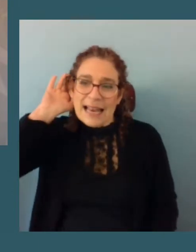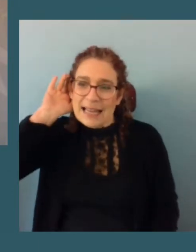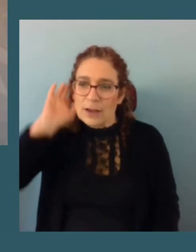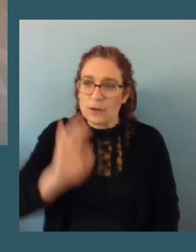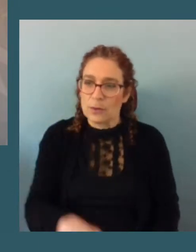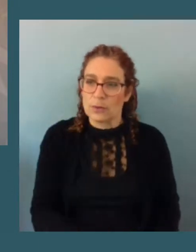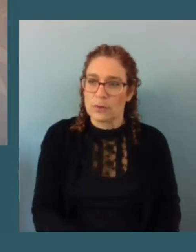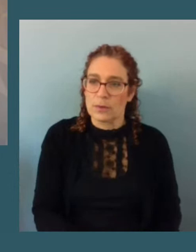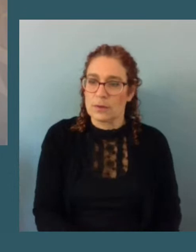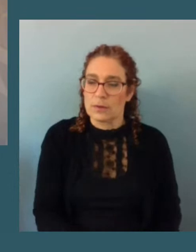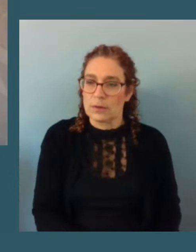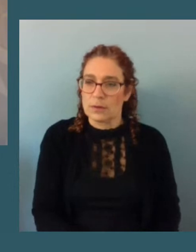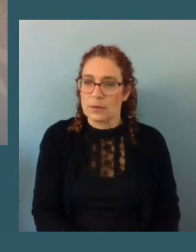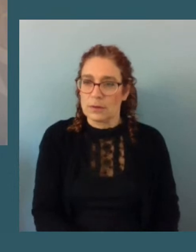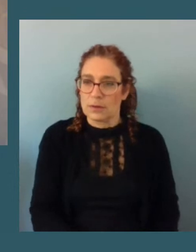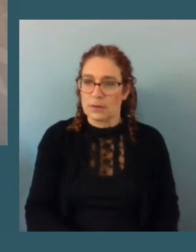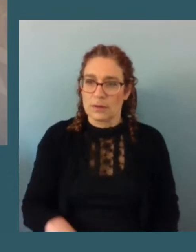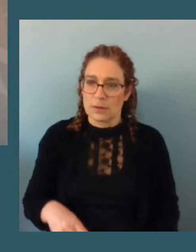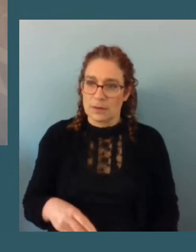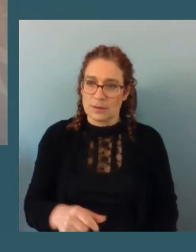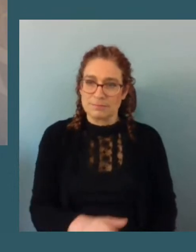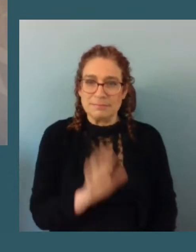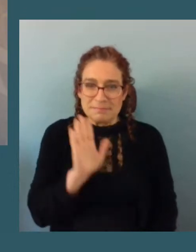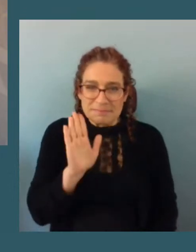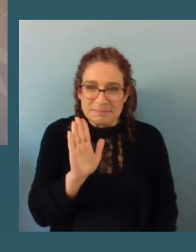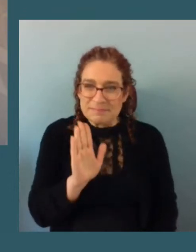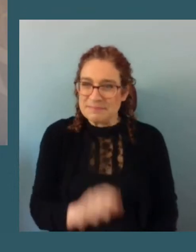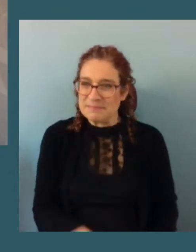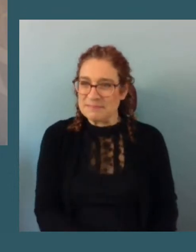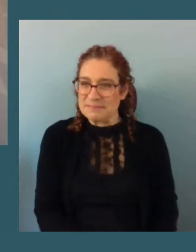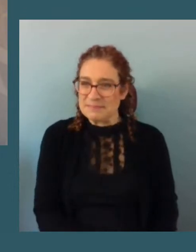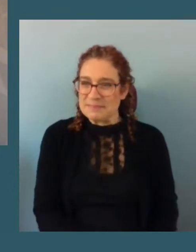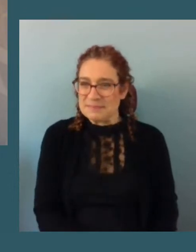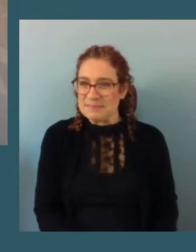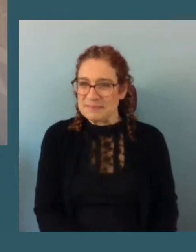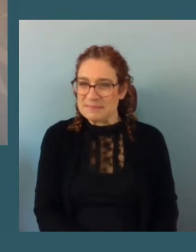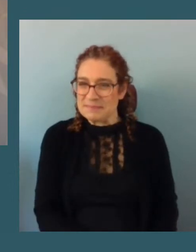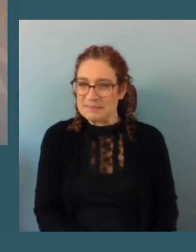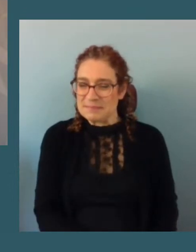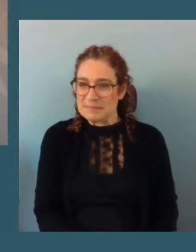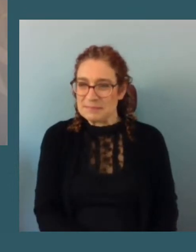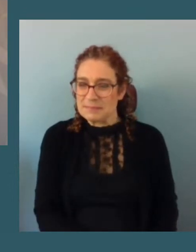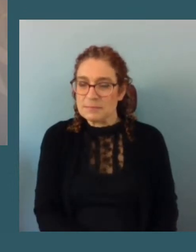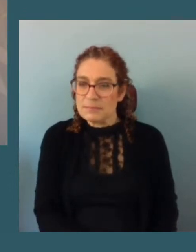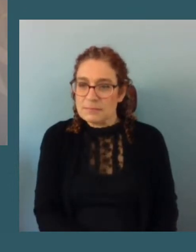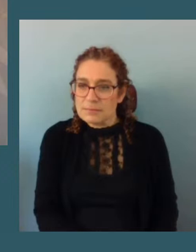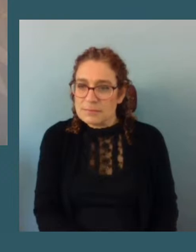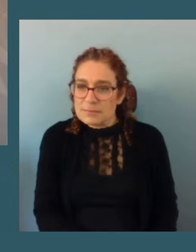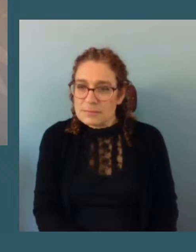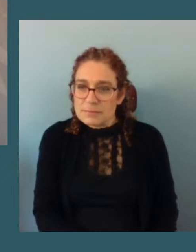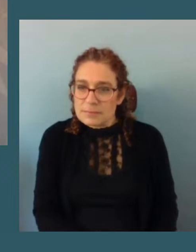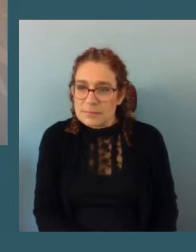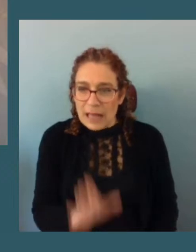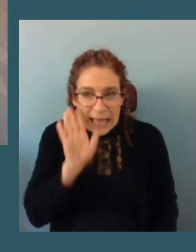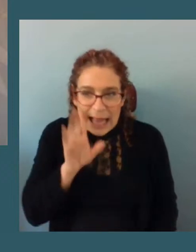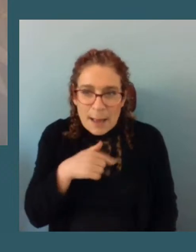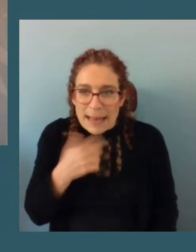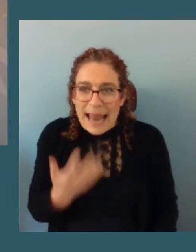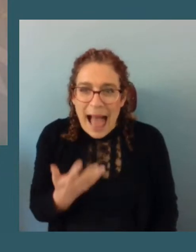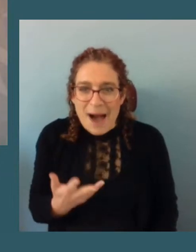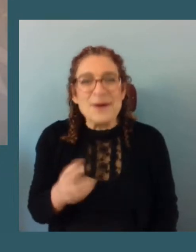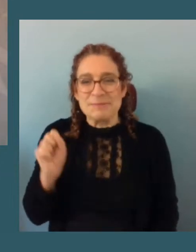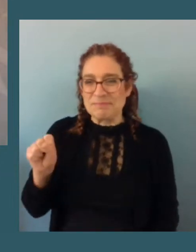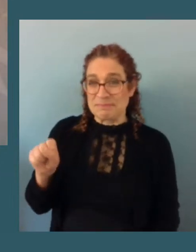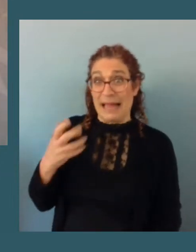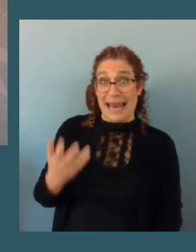I think you're on mute, Laura. Oh, you're not on. Sorted now. Can you hear me? I can hear you now. Yeah.